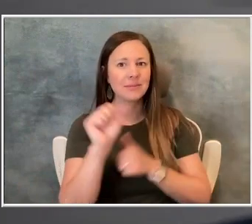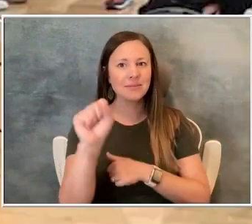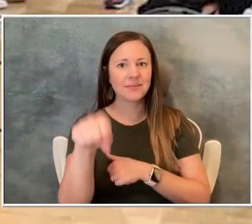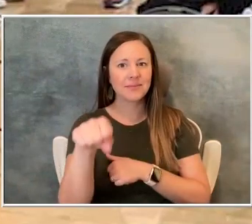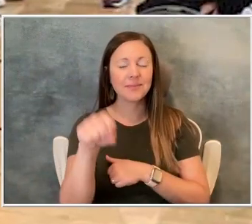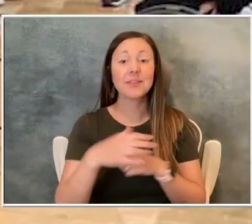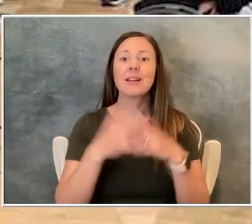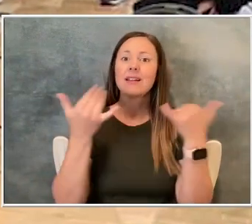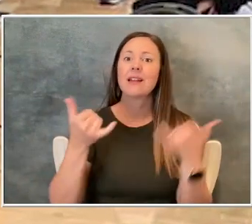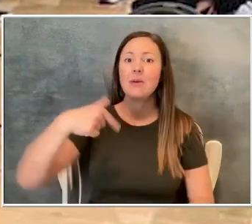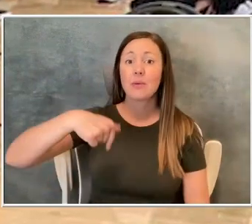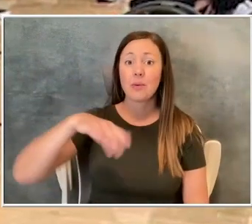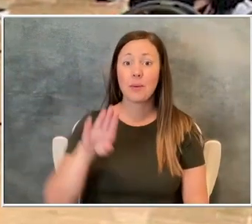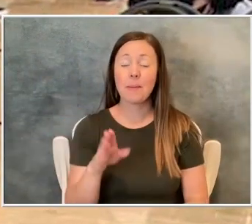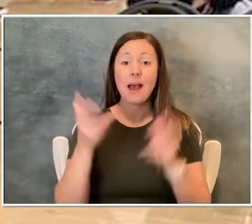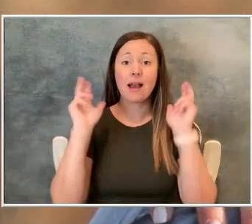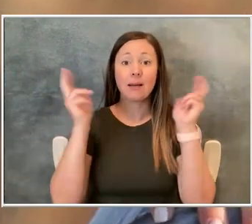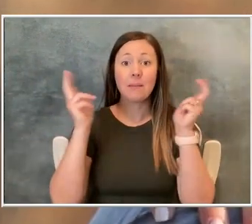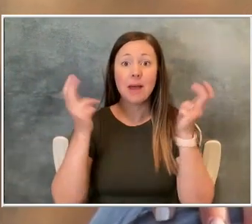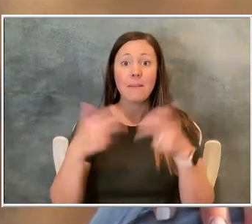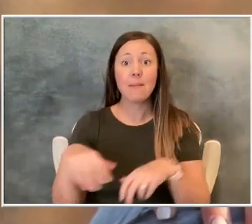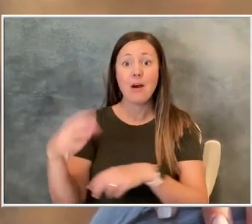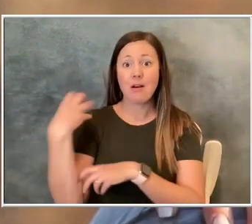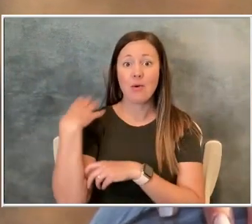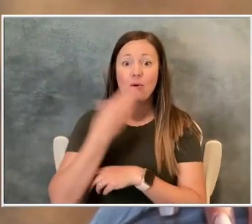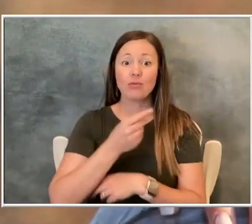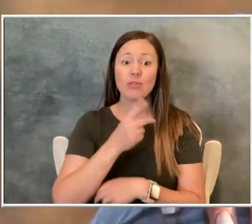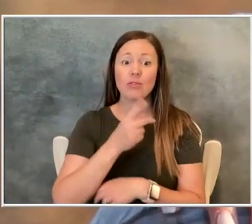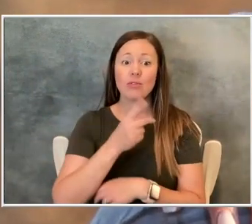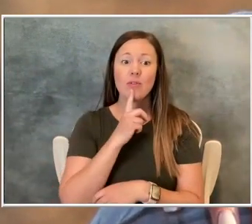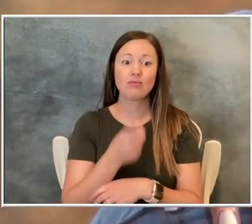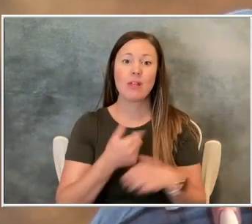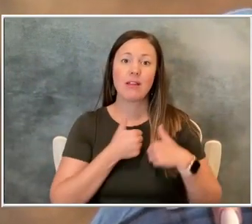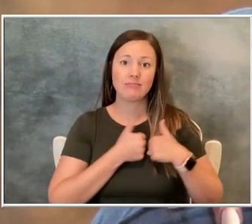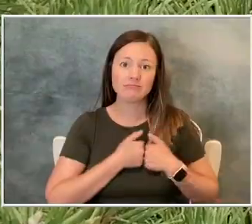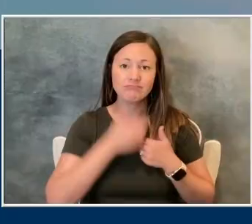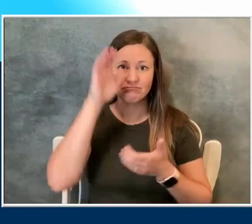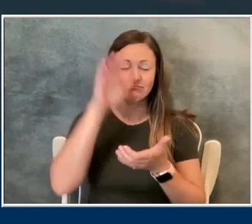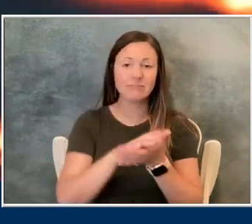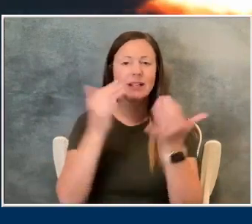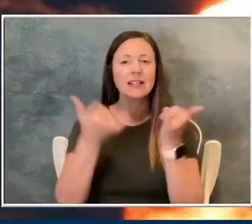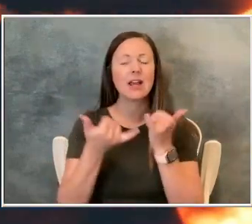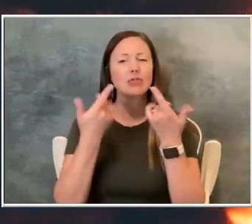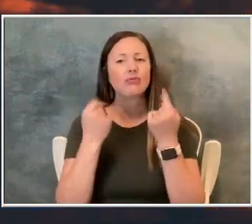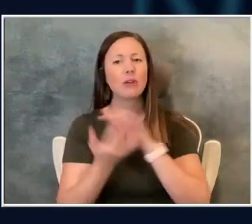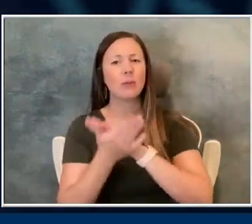quarterback, basketball coach, and loving husband is now trying to become a dad.